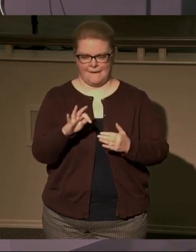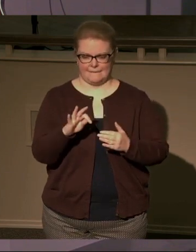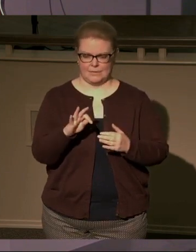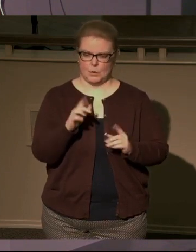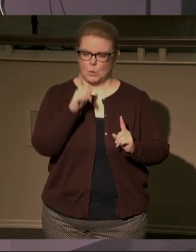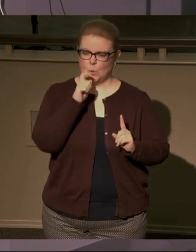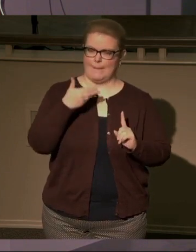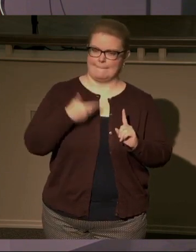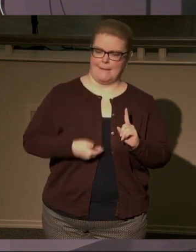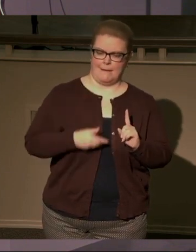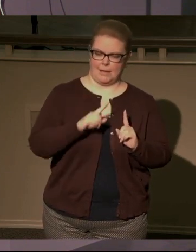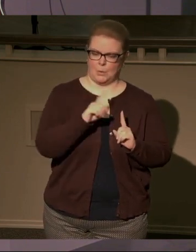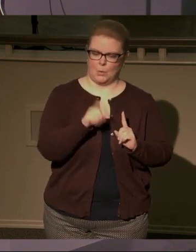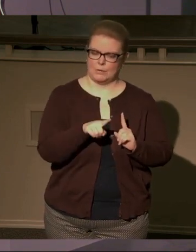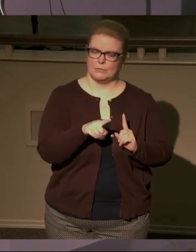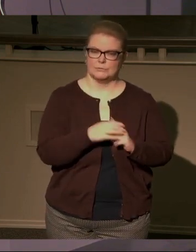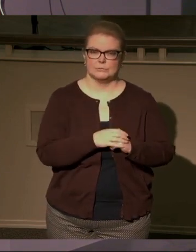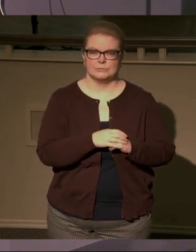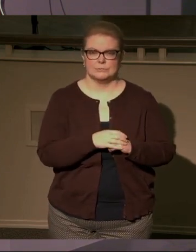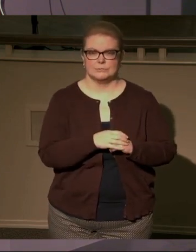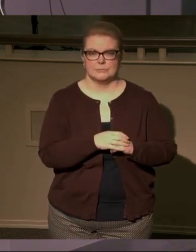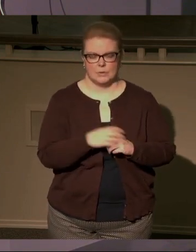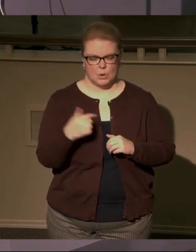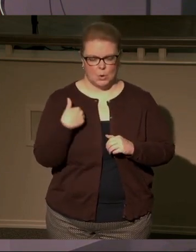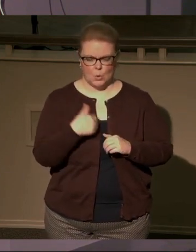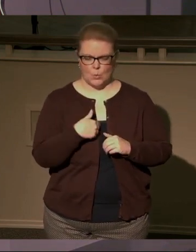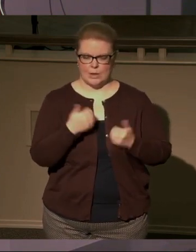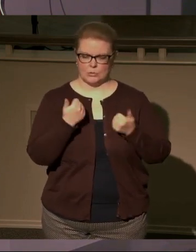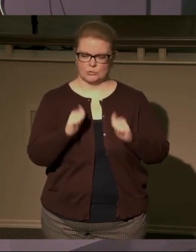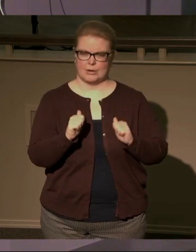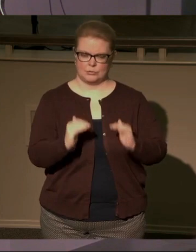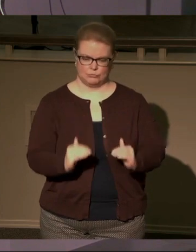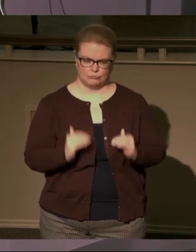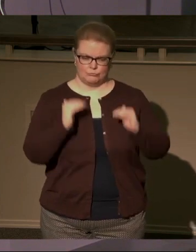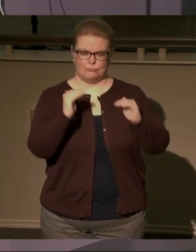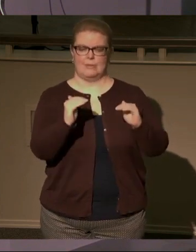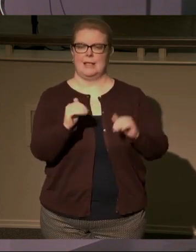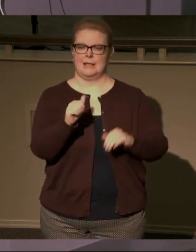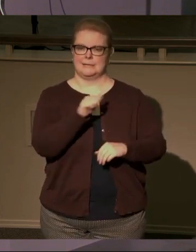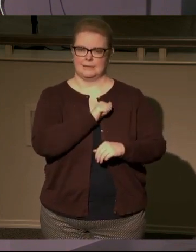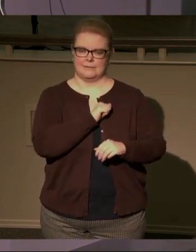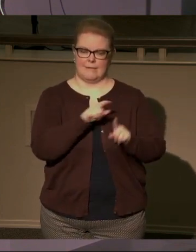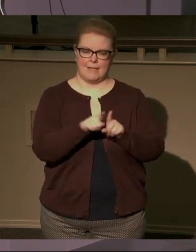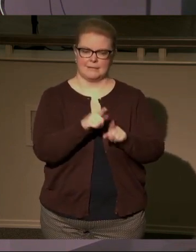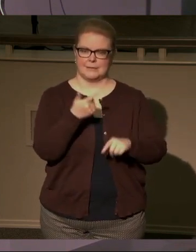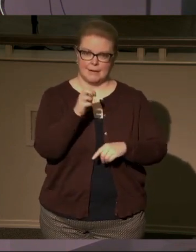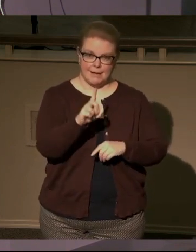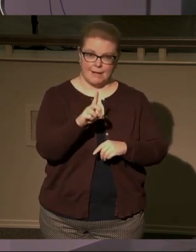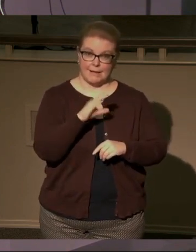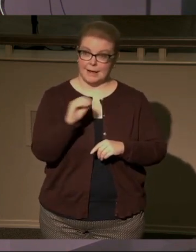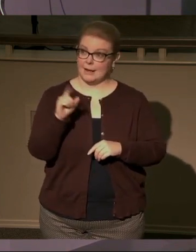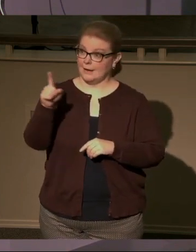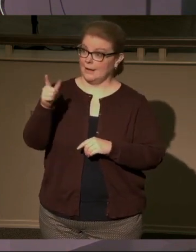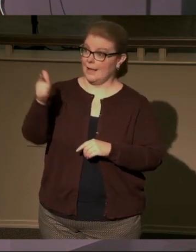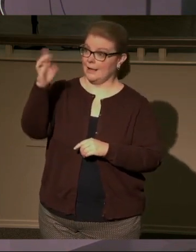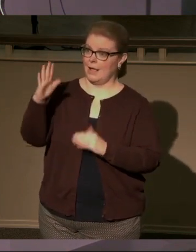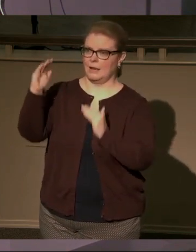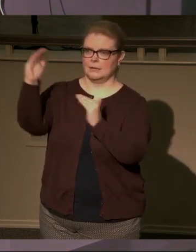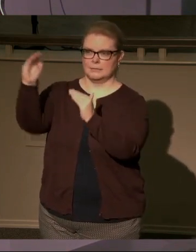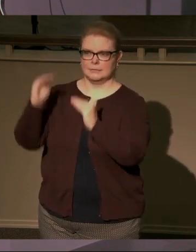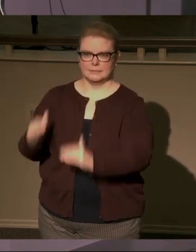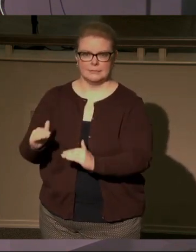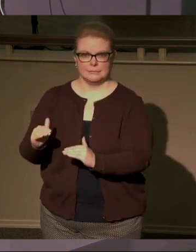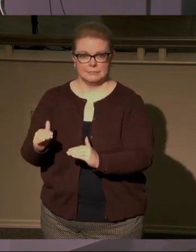question. They're all ways in which we are deifying ourselves and diminishing God, at least in our minds,